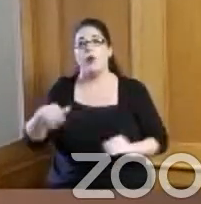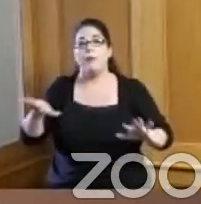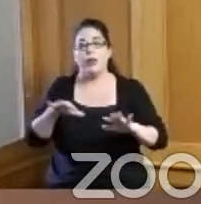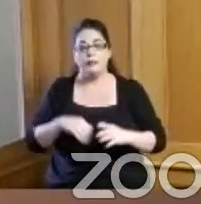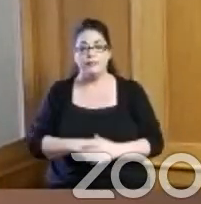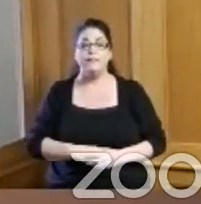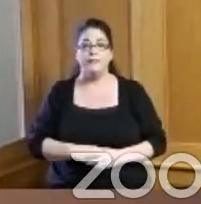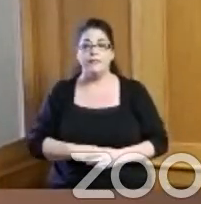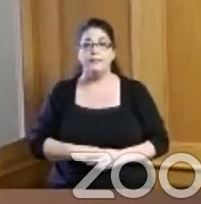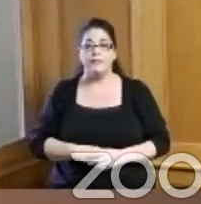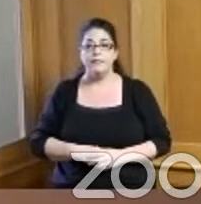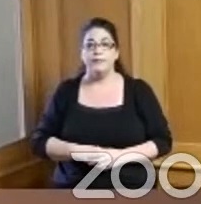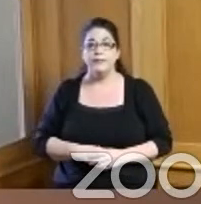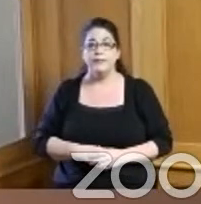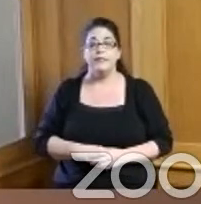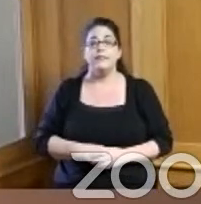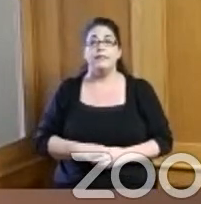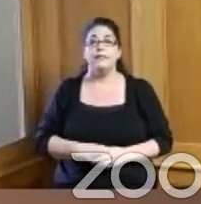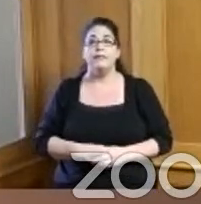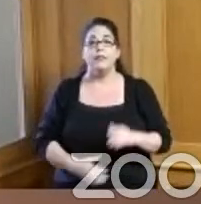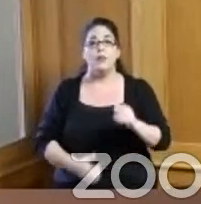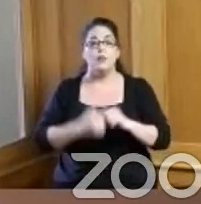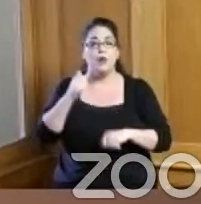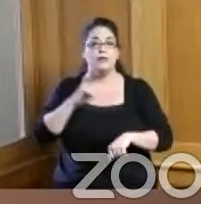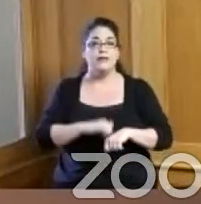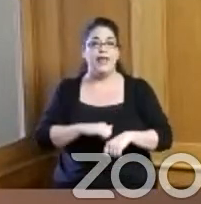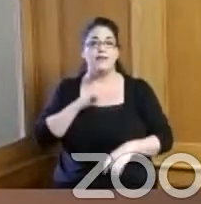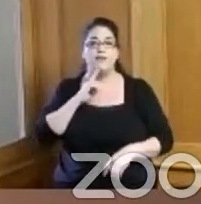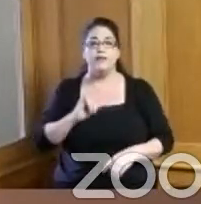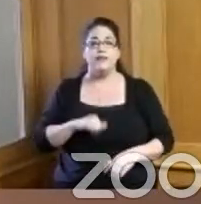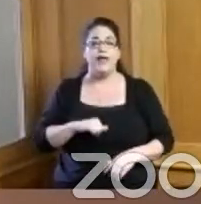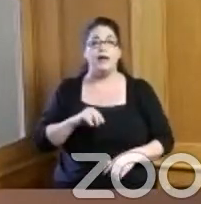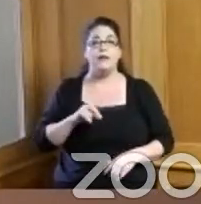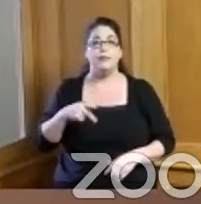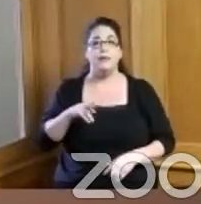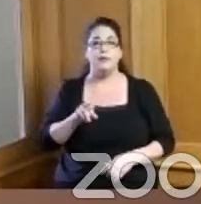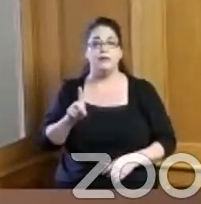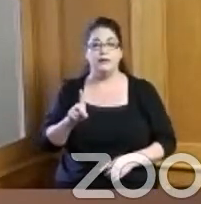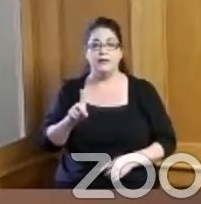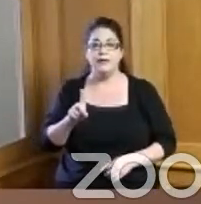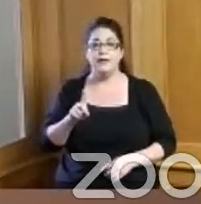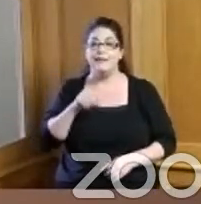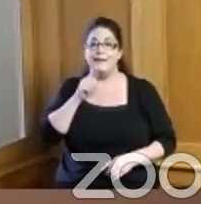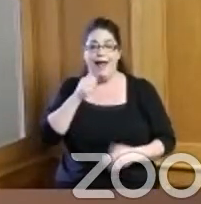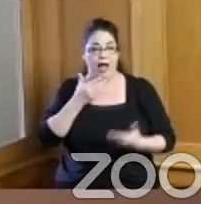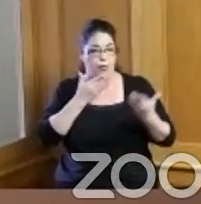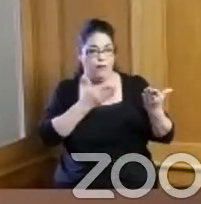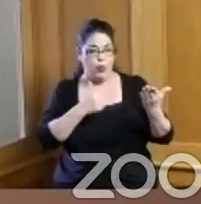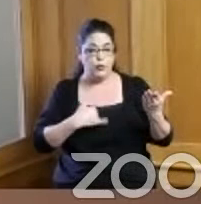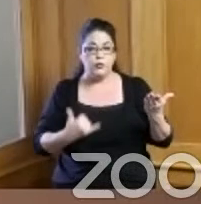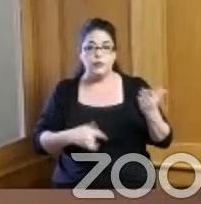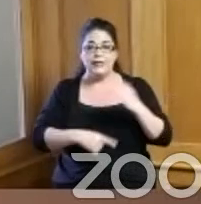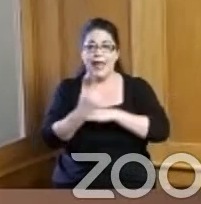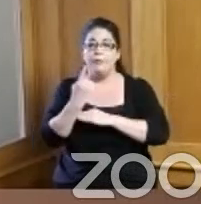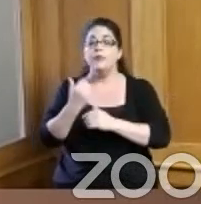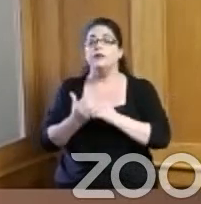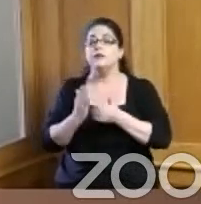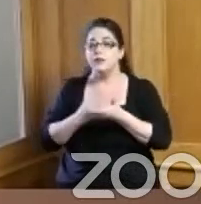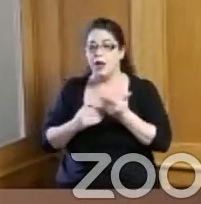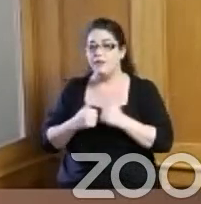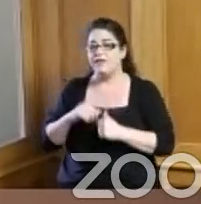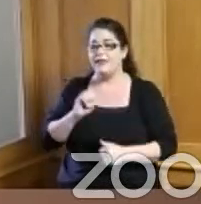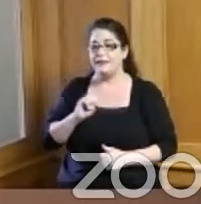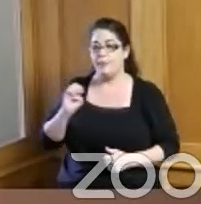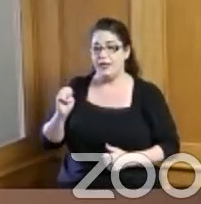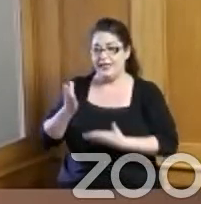through those areas. The majority of that, again, is in the PUD portion that's not before this body, but some of it is in the double D and the double